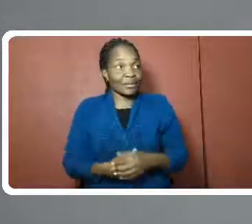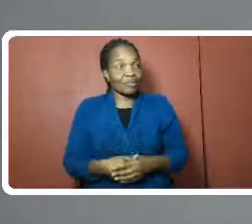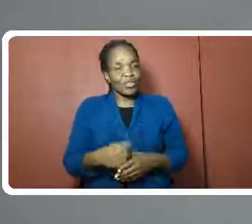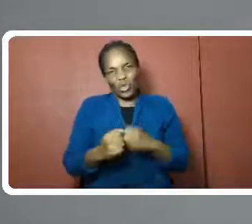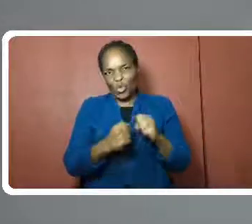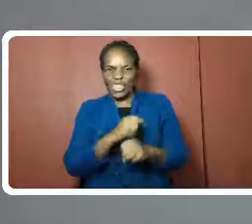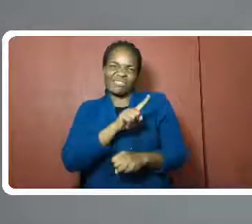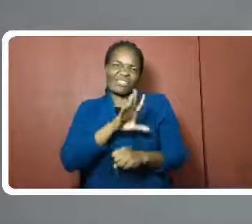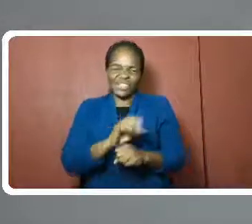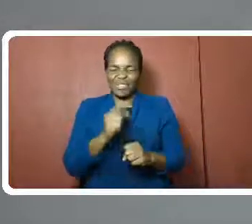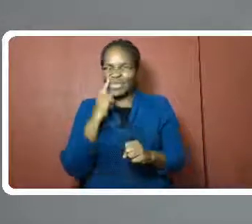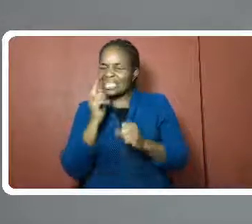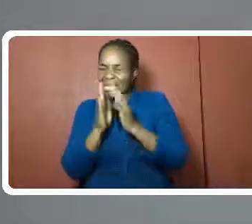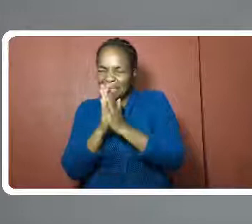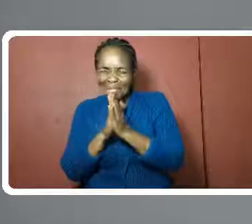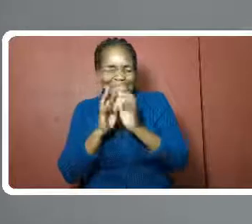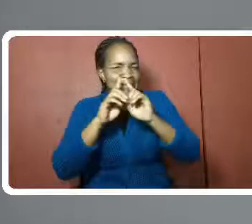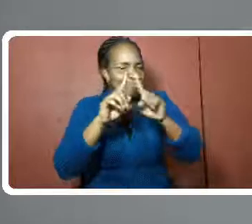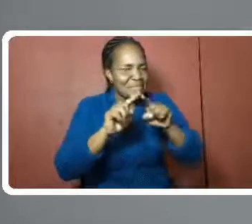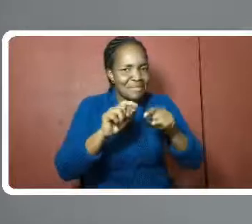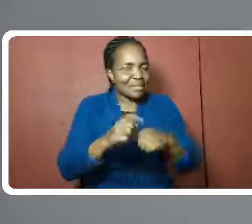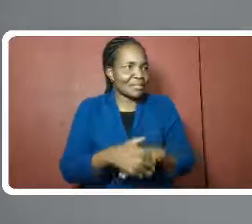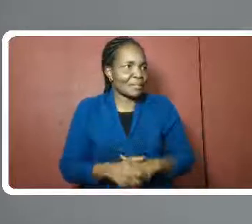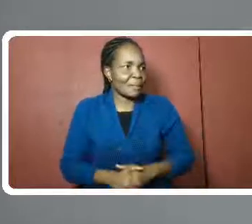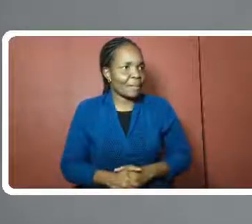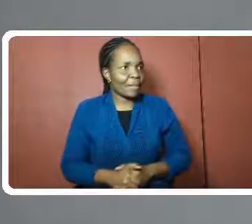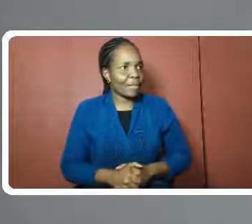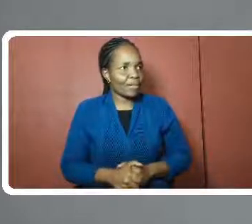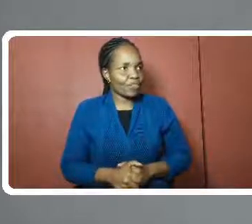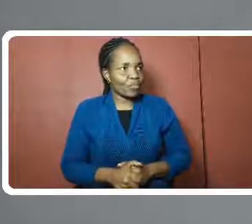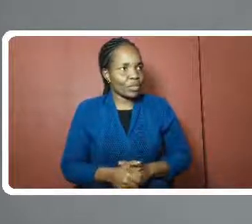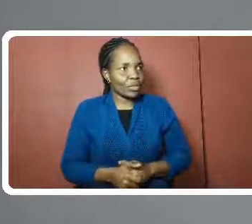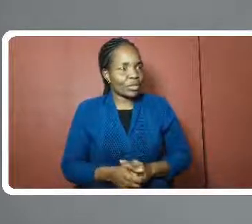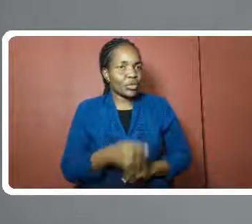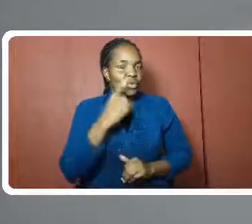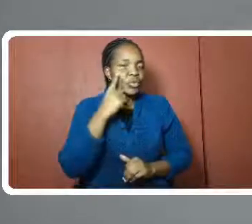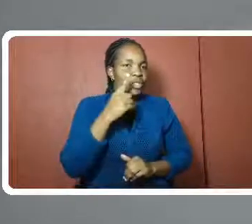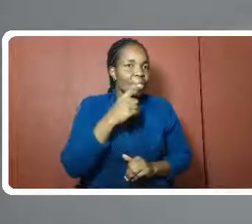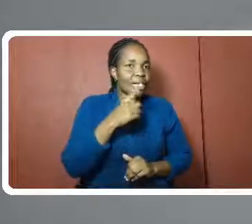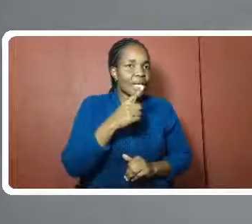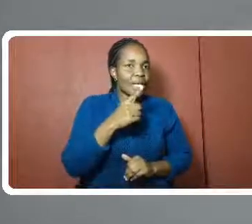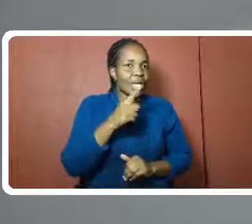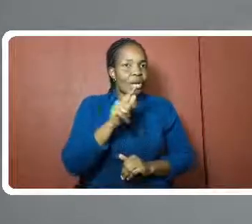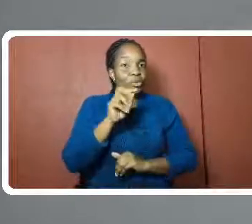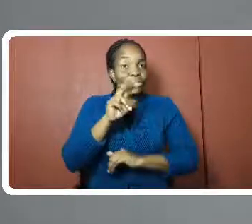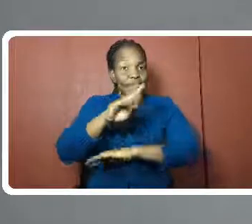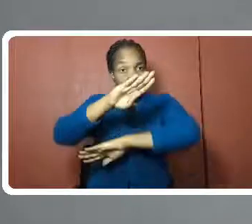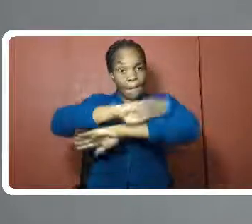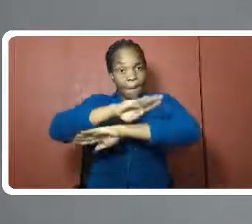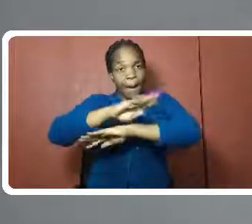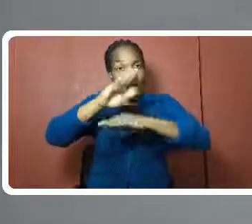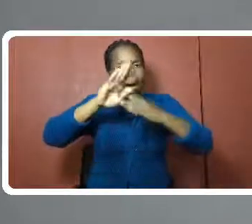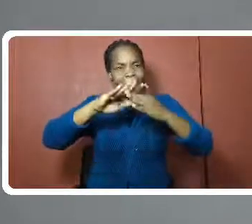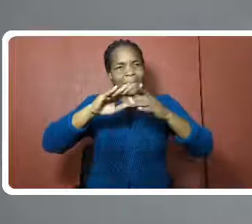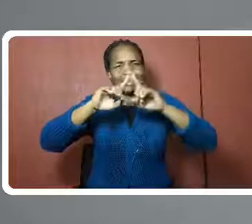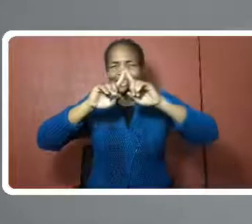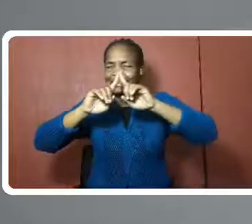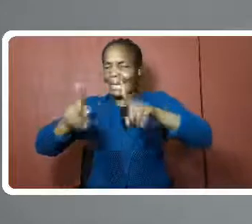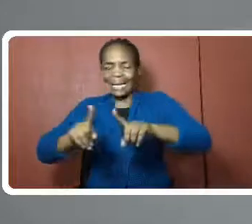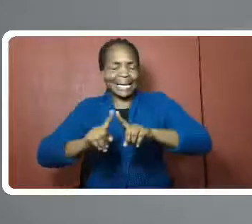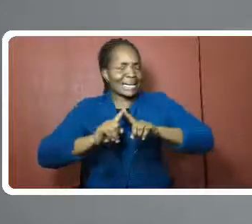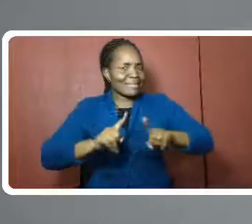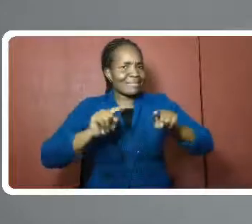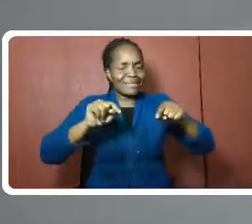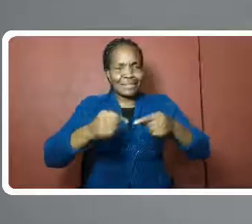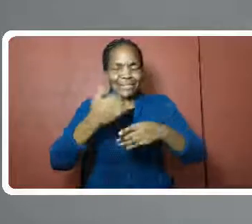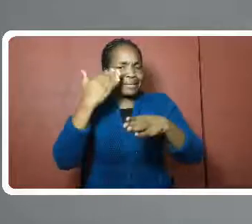was the age, but you could actually see a movie about anything. So that was